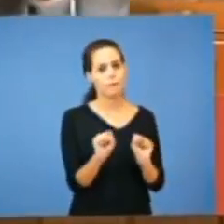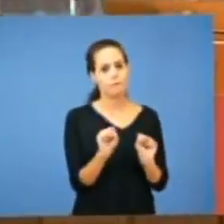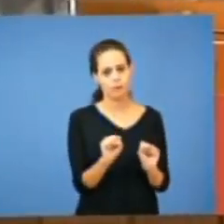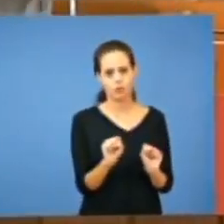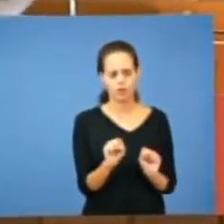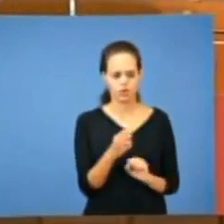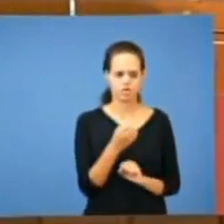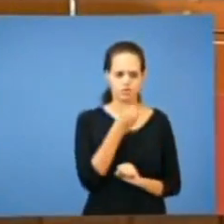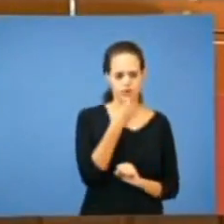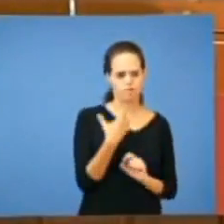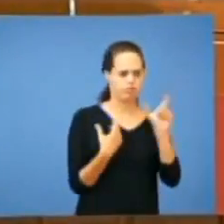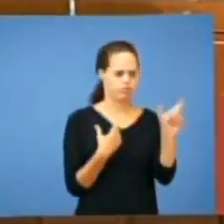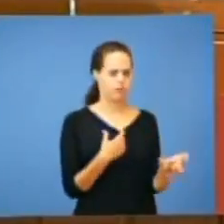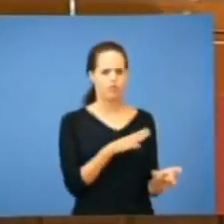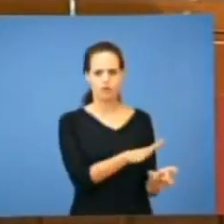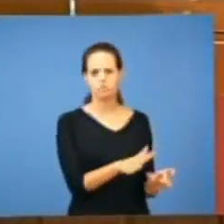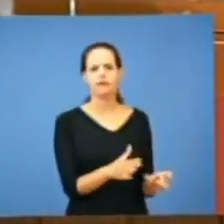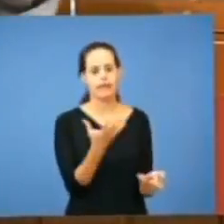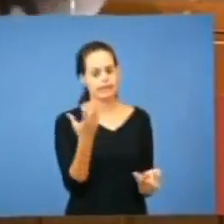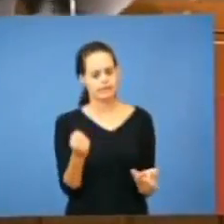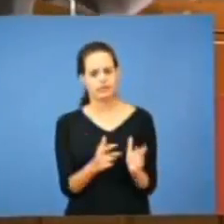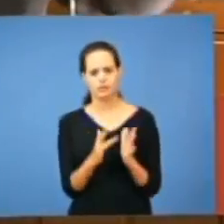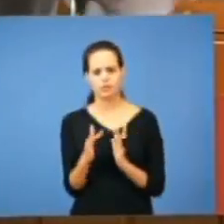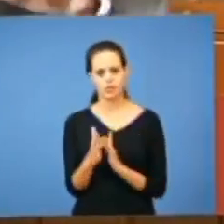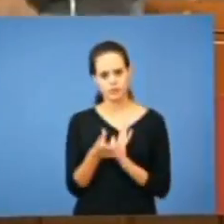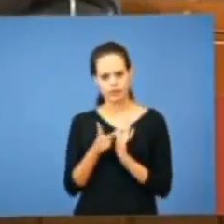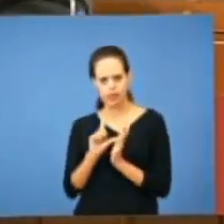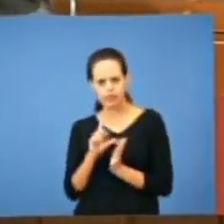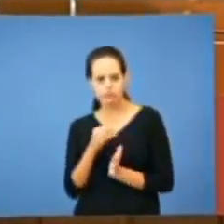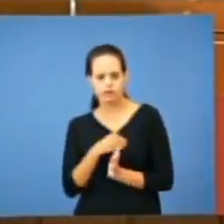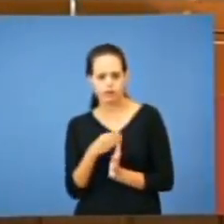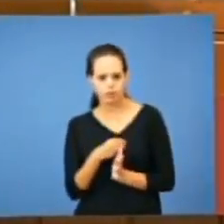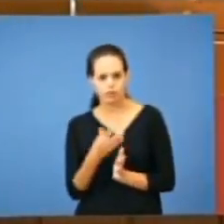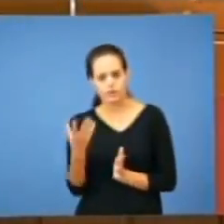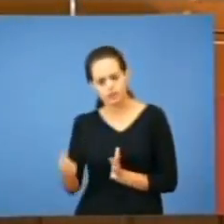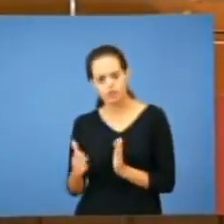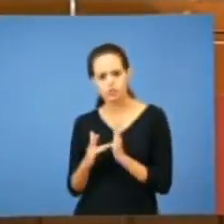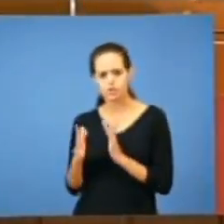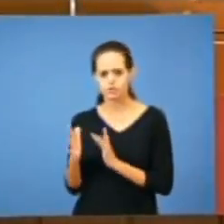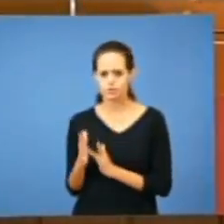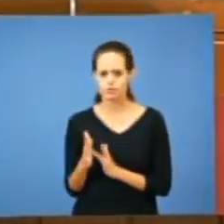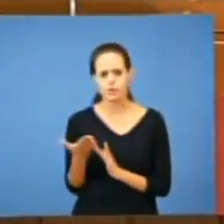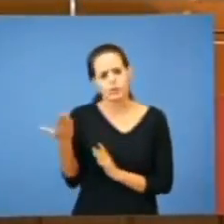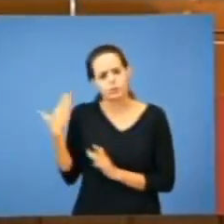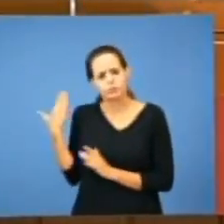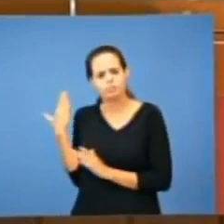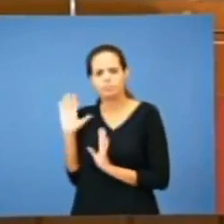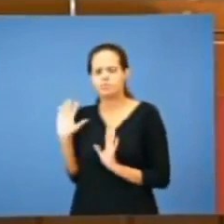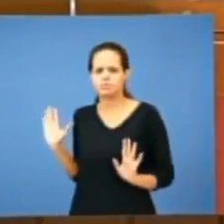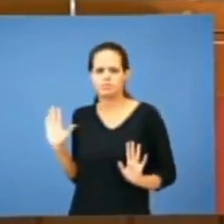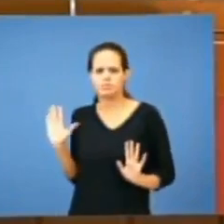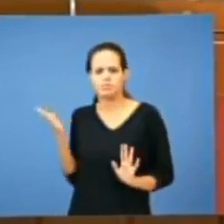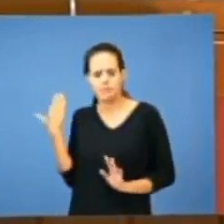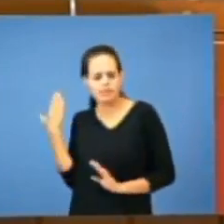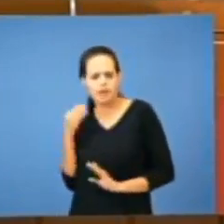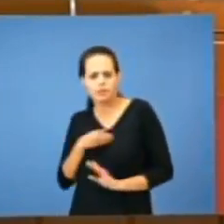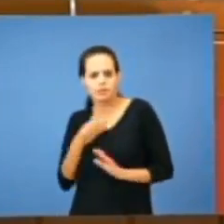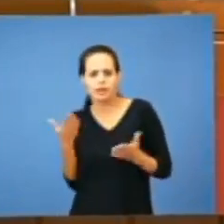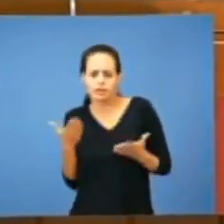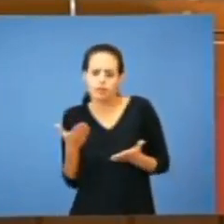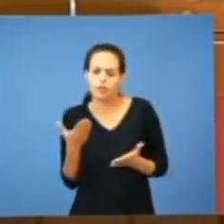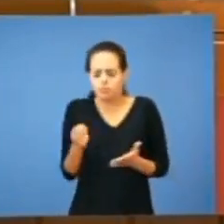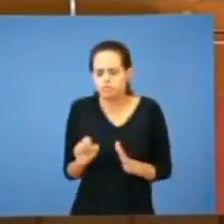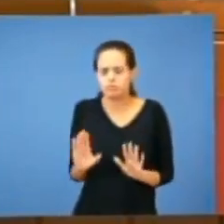may be in better spiritual shape than other people that think that they are so good. But now you see